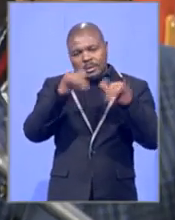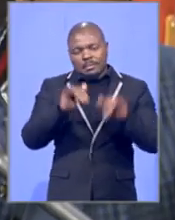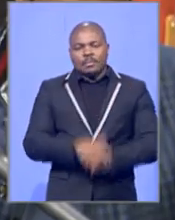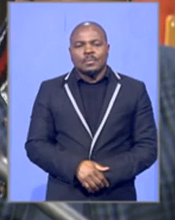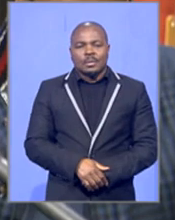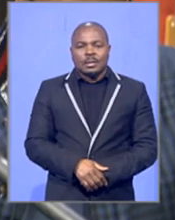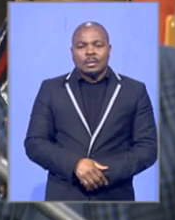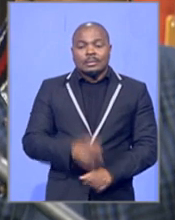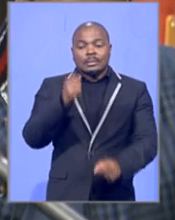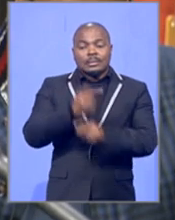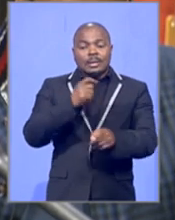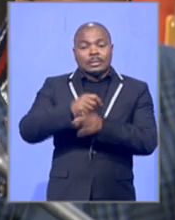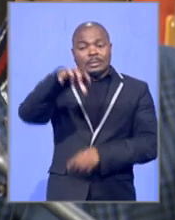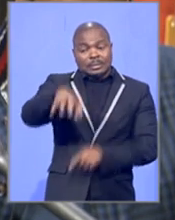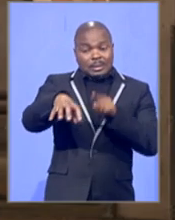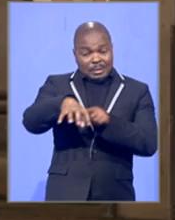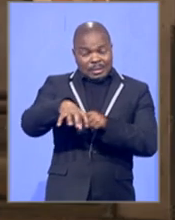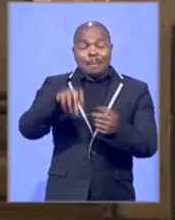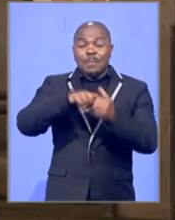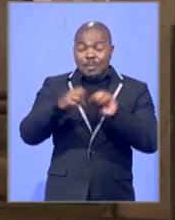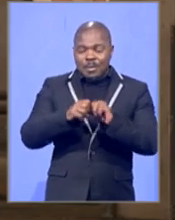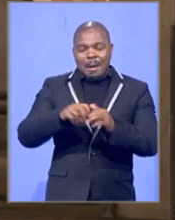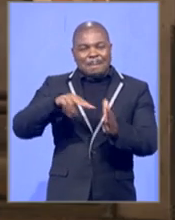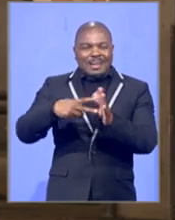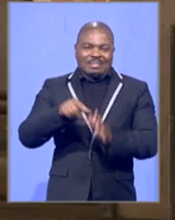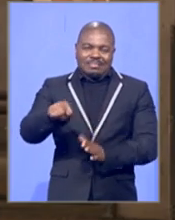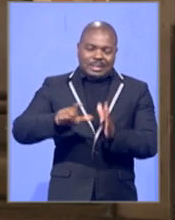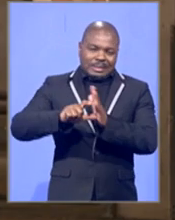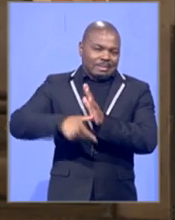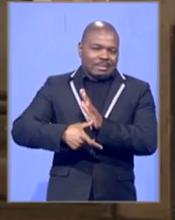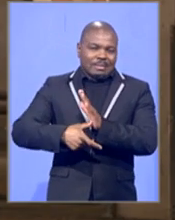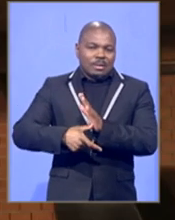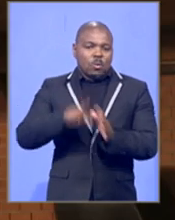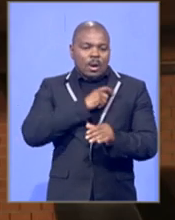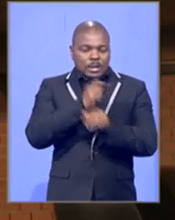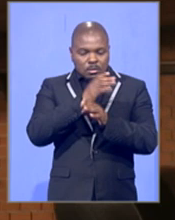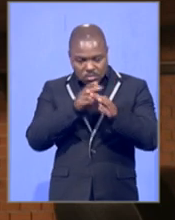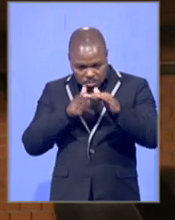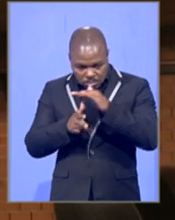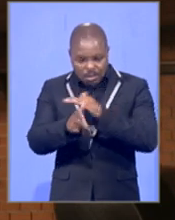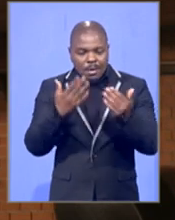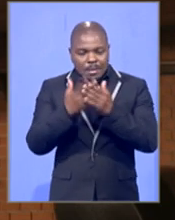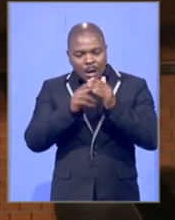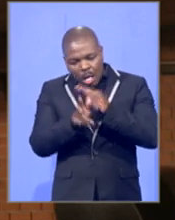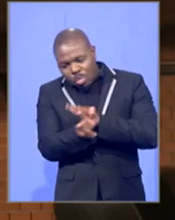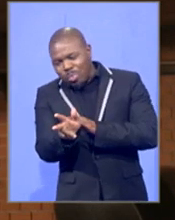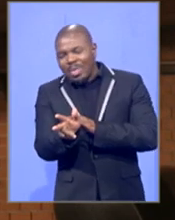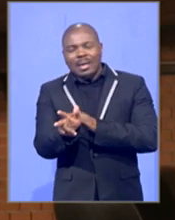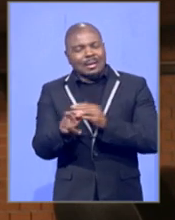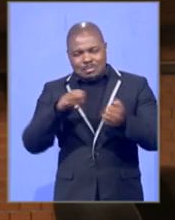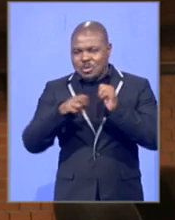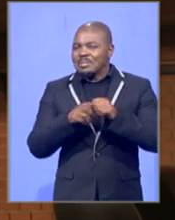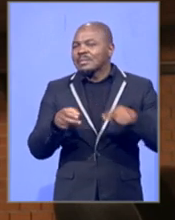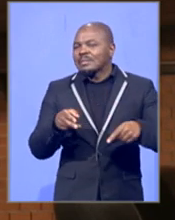with that taxi rank is how it was planned. The taxis can come in, but when they are supposed to go out, it's a problem.